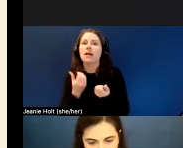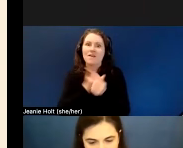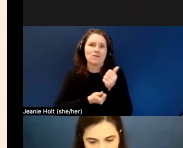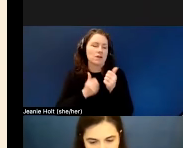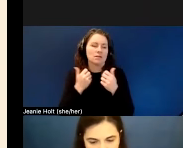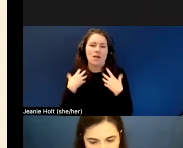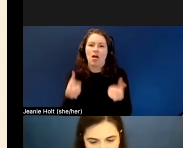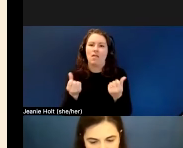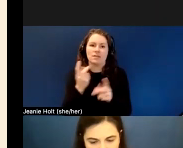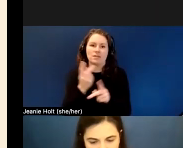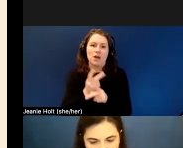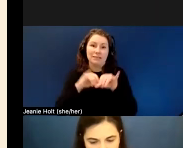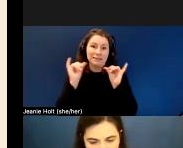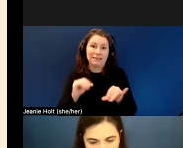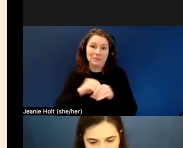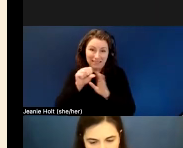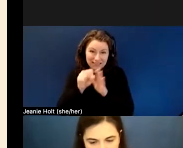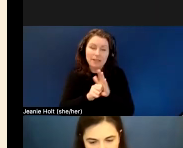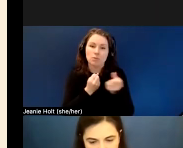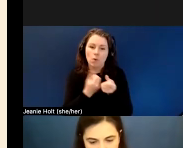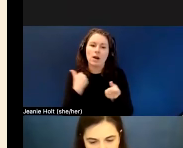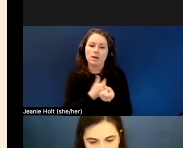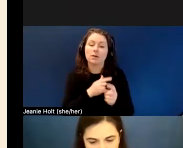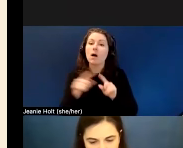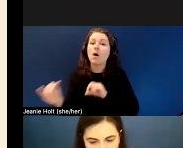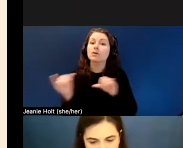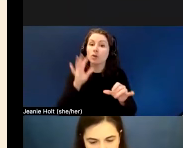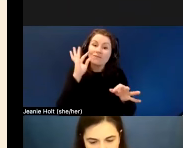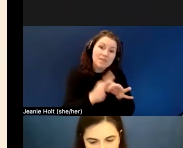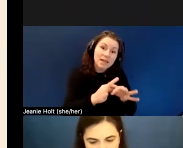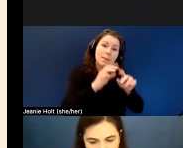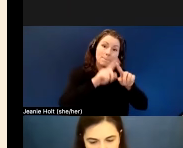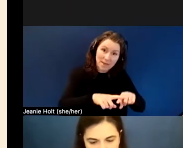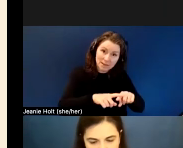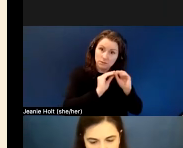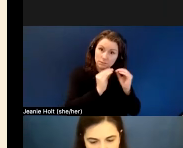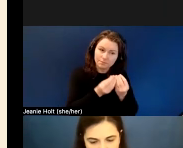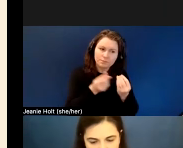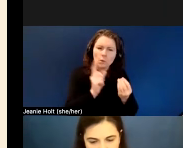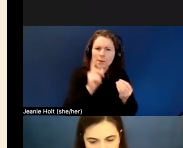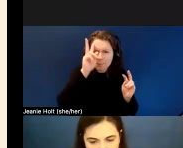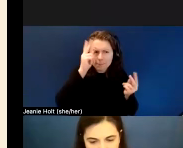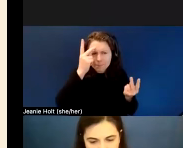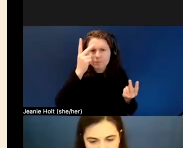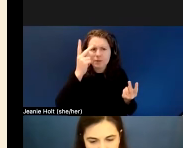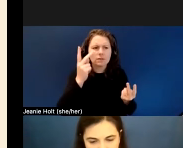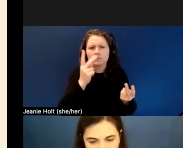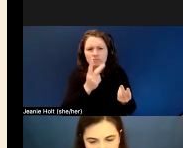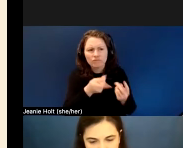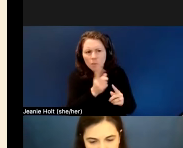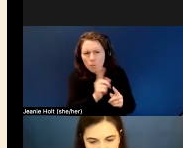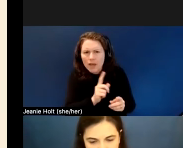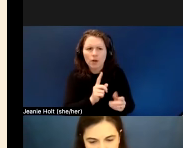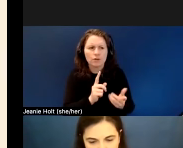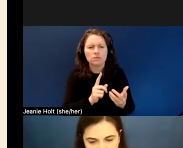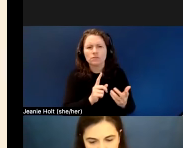state supported our campaign. But we also looked at faith-based organizations. We looked at where the misinformation was coming from, and we looked at some of the